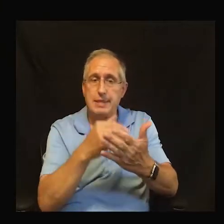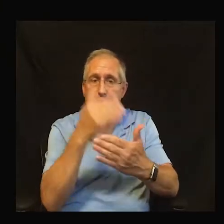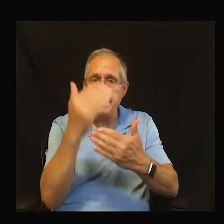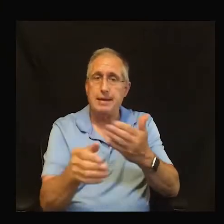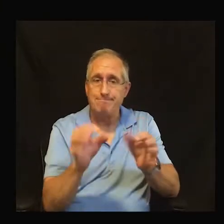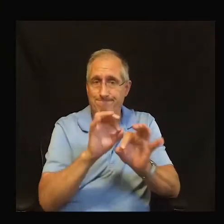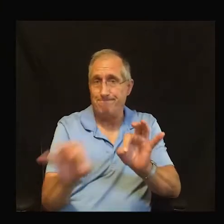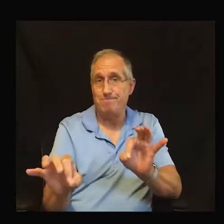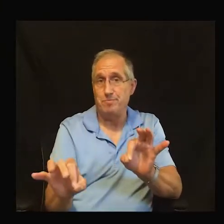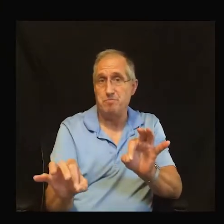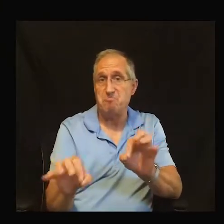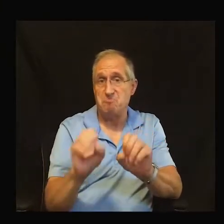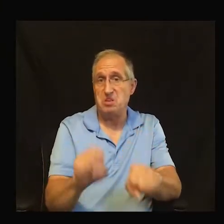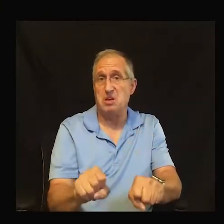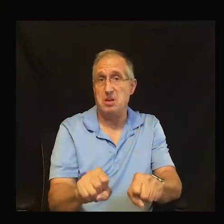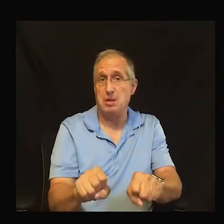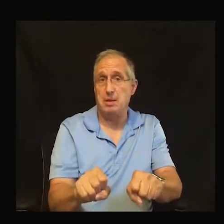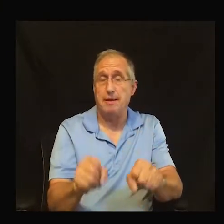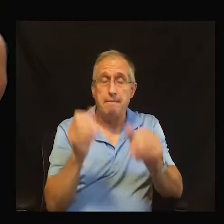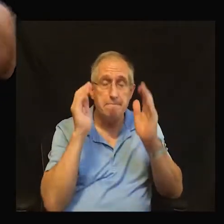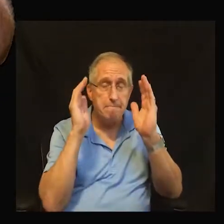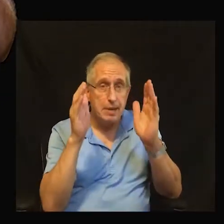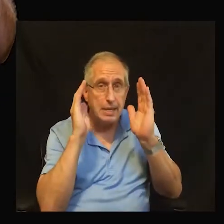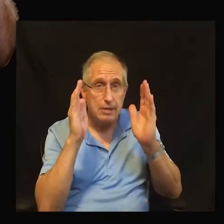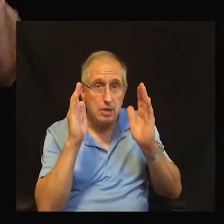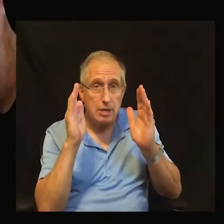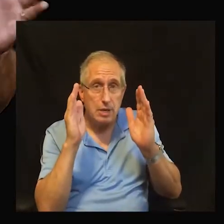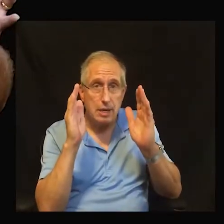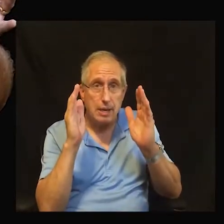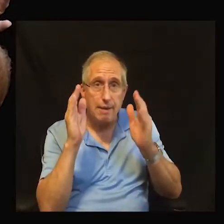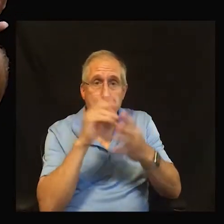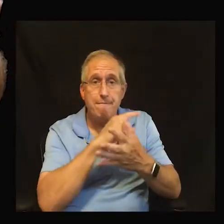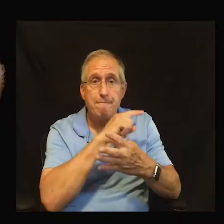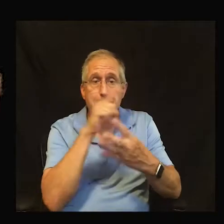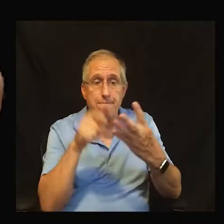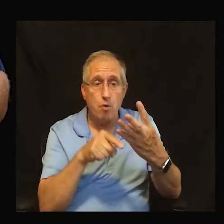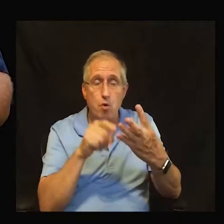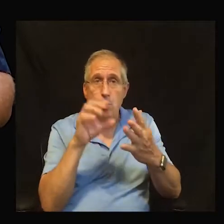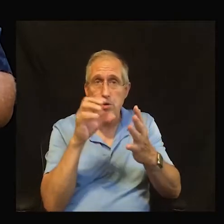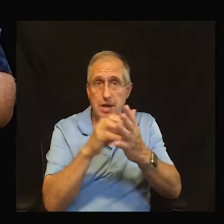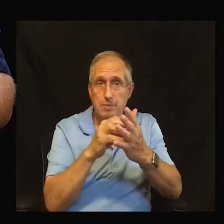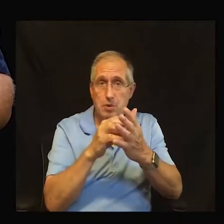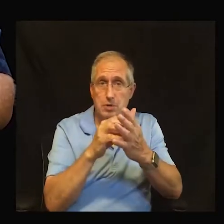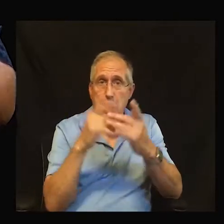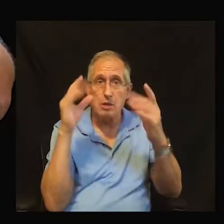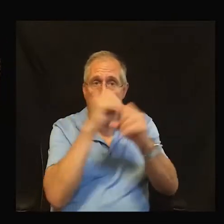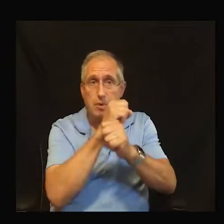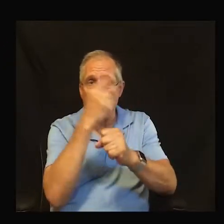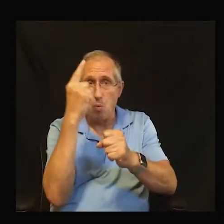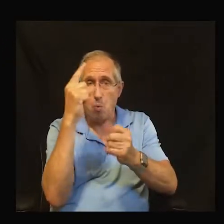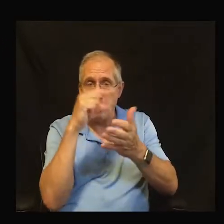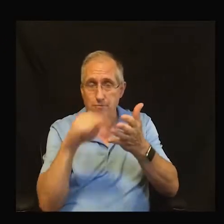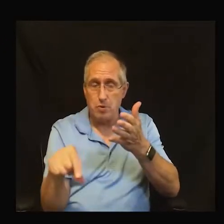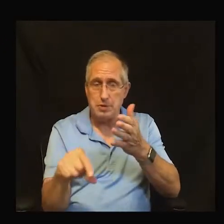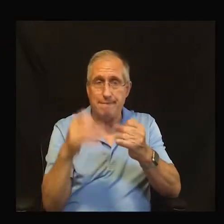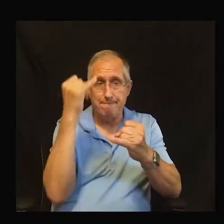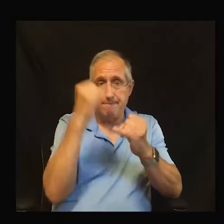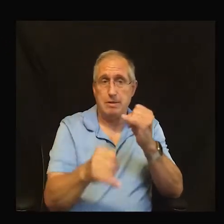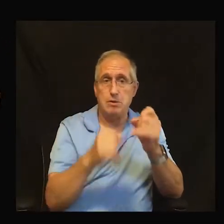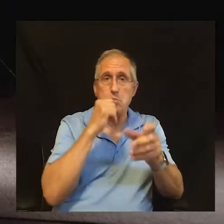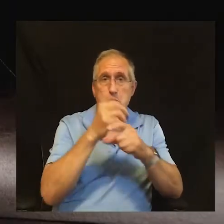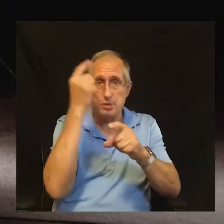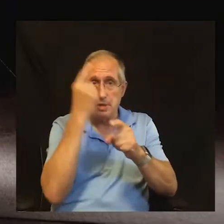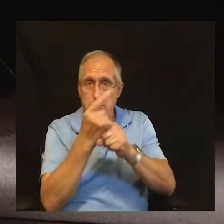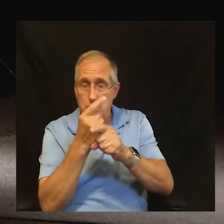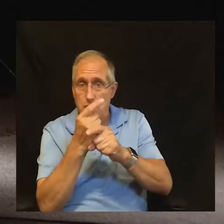statement. Pay close attention. He wraps up four chapters in this one verse. Finally, brothers and sisters, and he